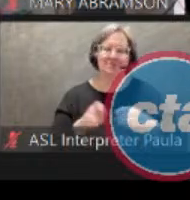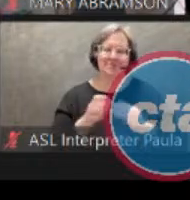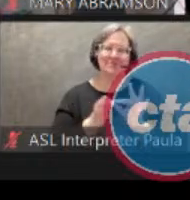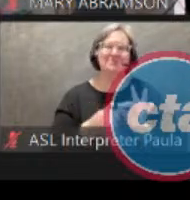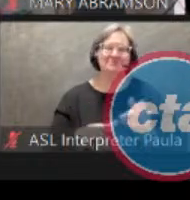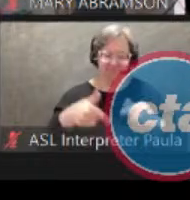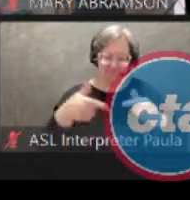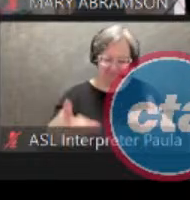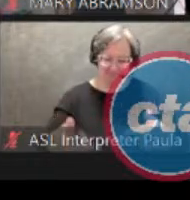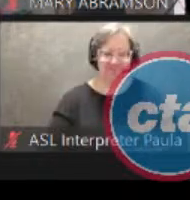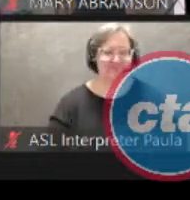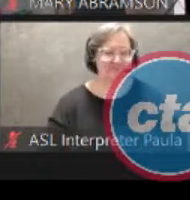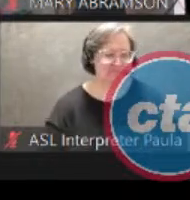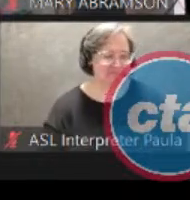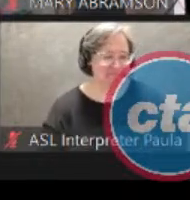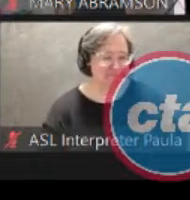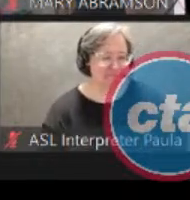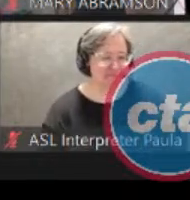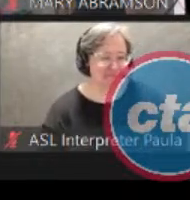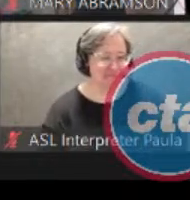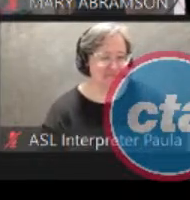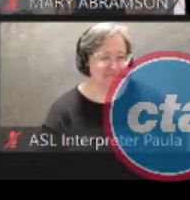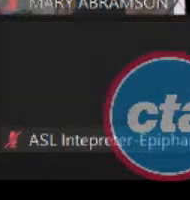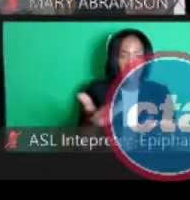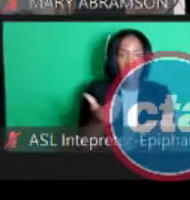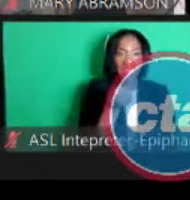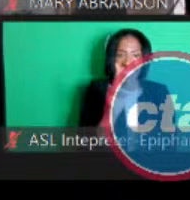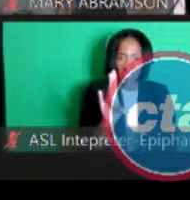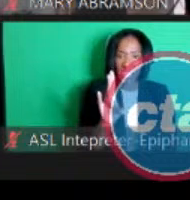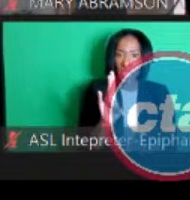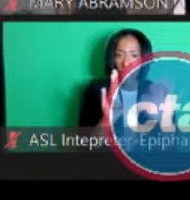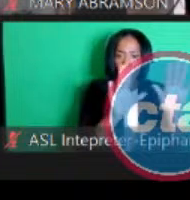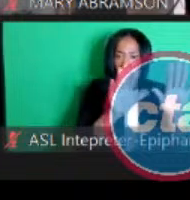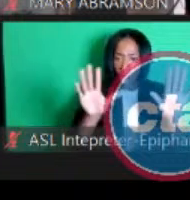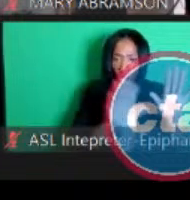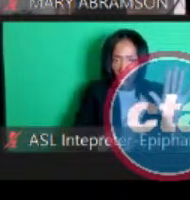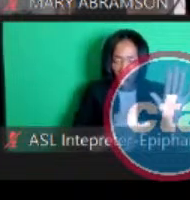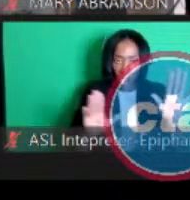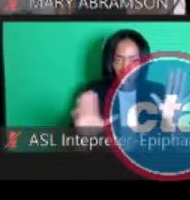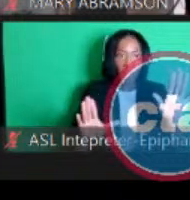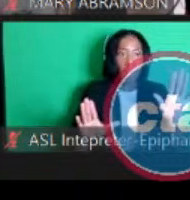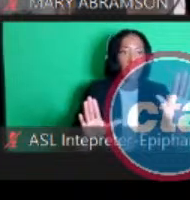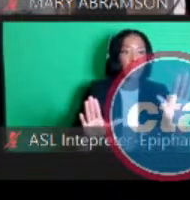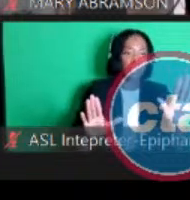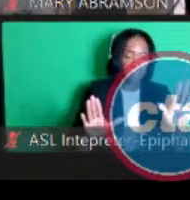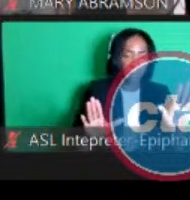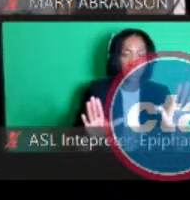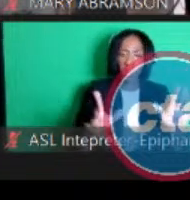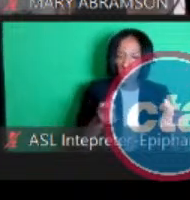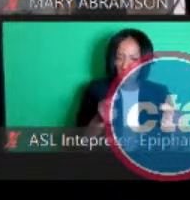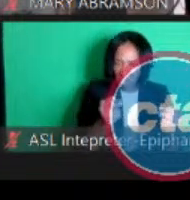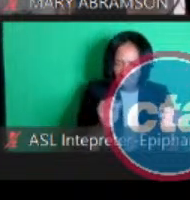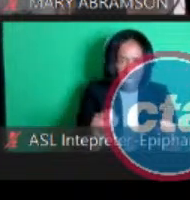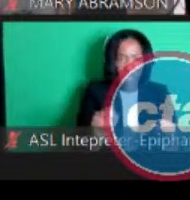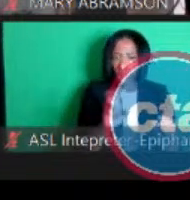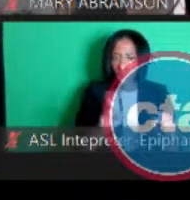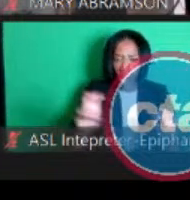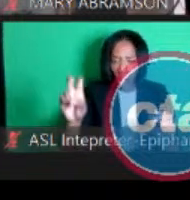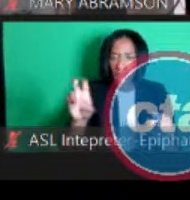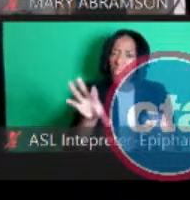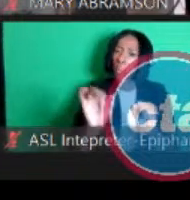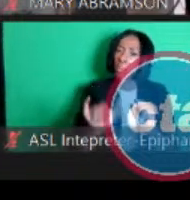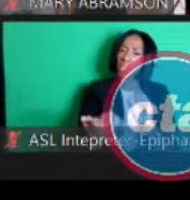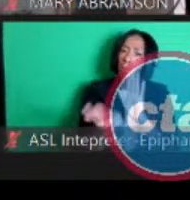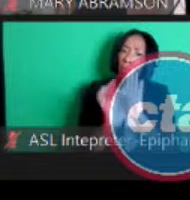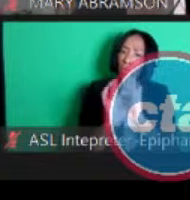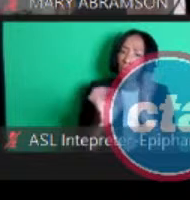This is the map here of the 17 corridors. That was 185 miles of streets. And so these were chosen based on